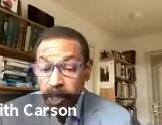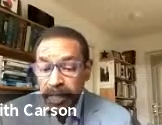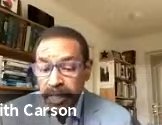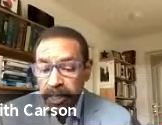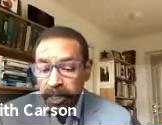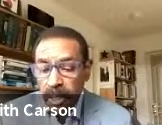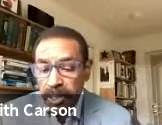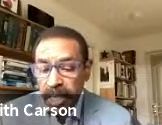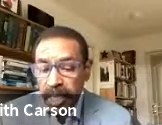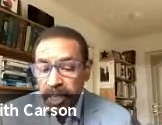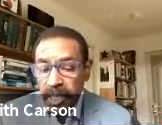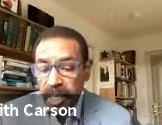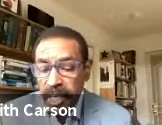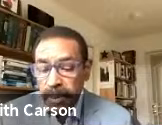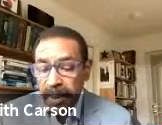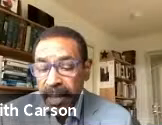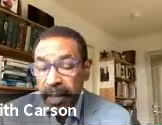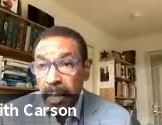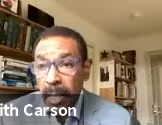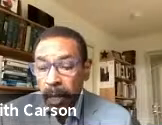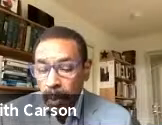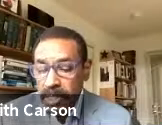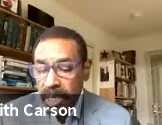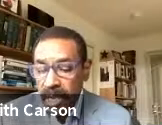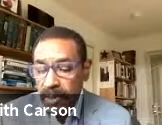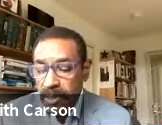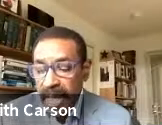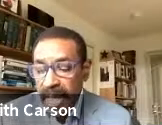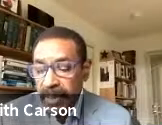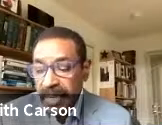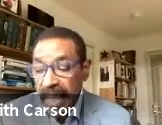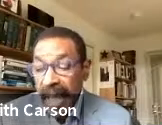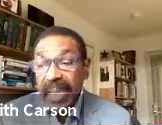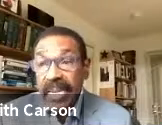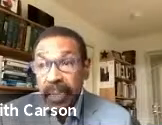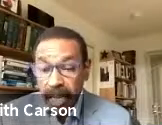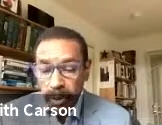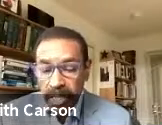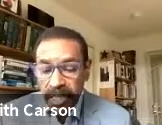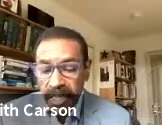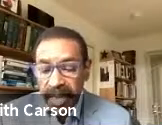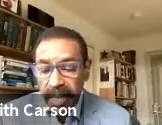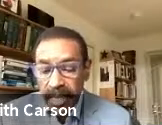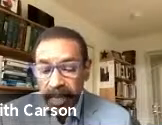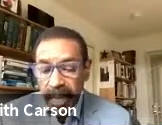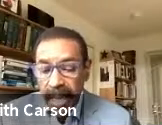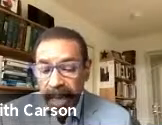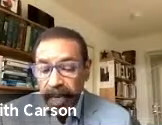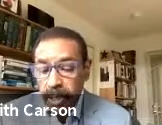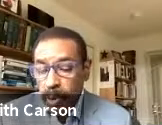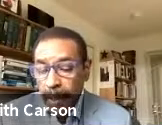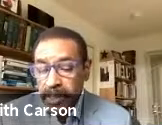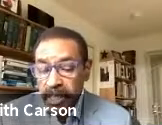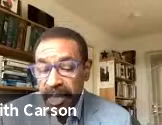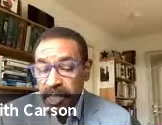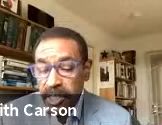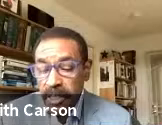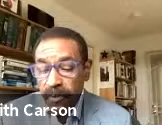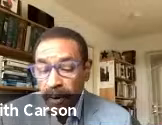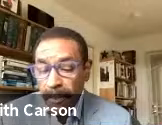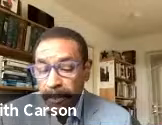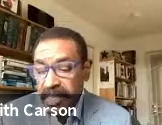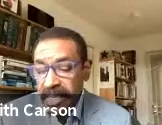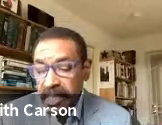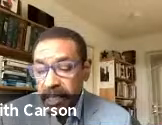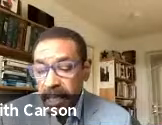the largest business association in the East Bay, which covers Alameda and Contra Costa County, and includes